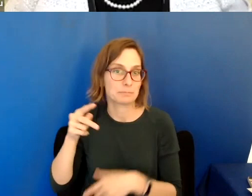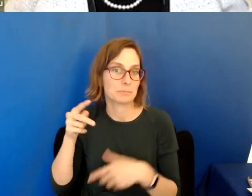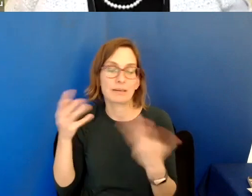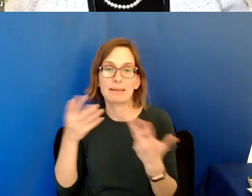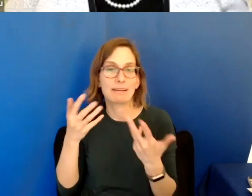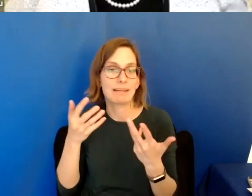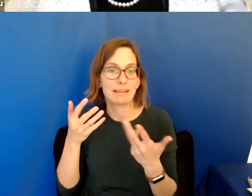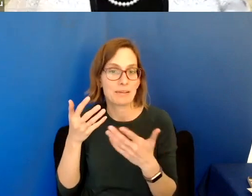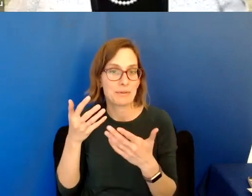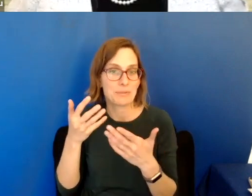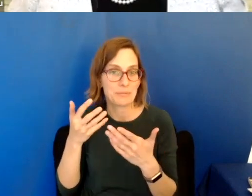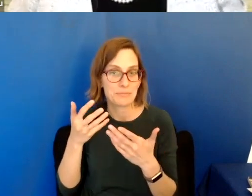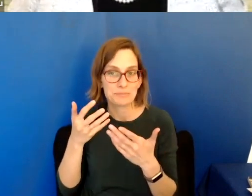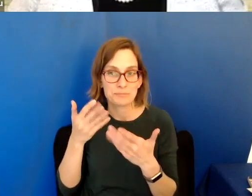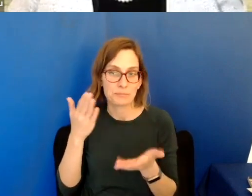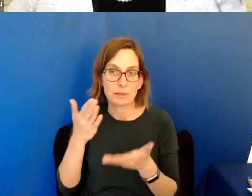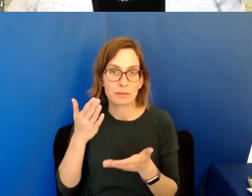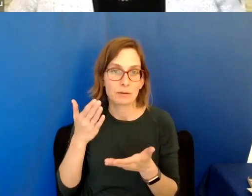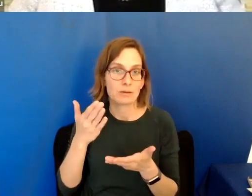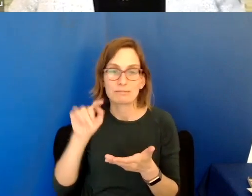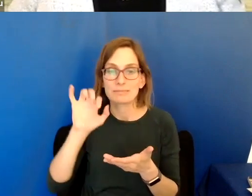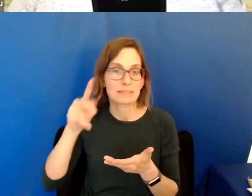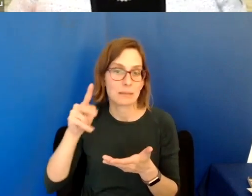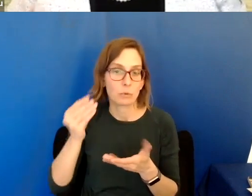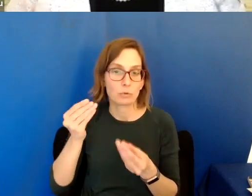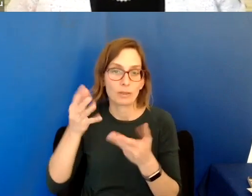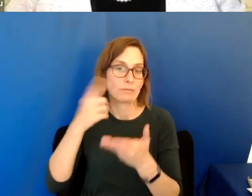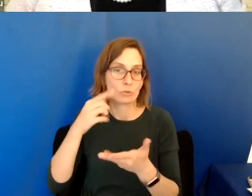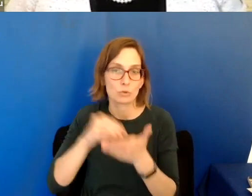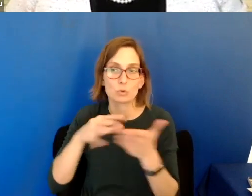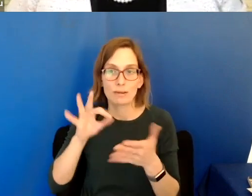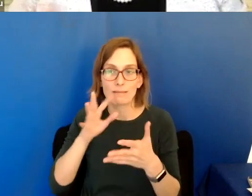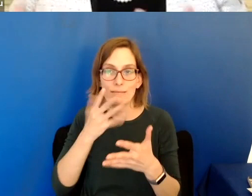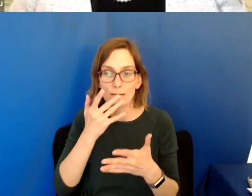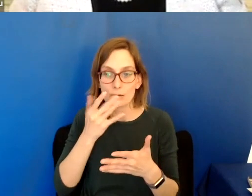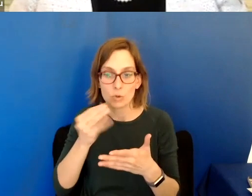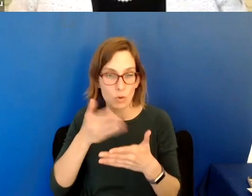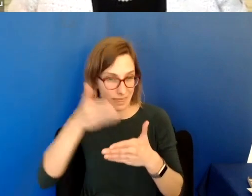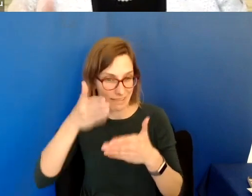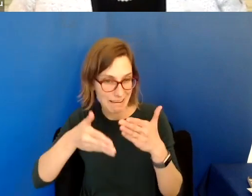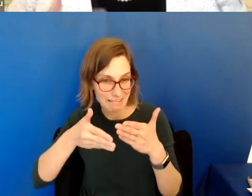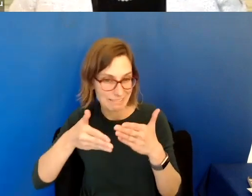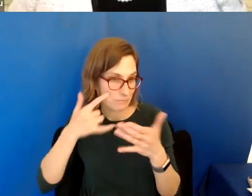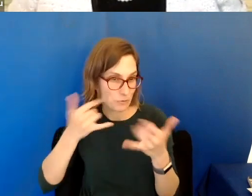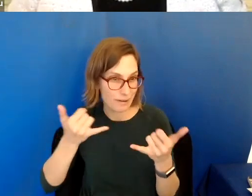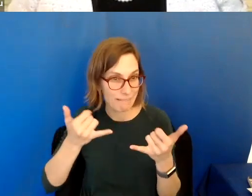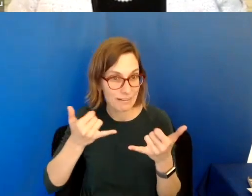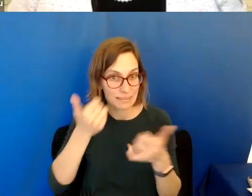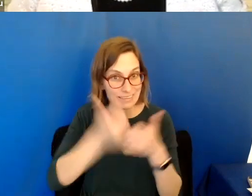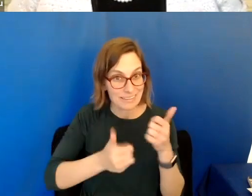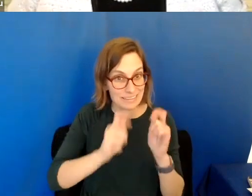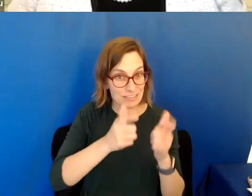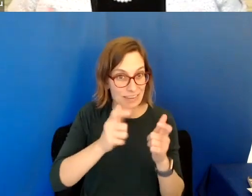What would you give a student of color? What tips? So as we summarize this, can each of you give a tip of